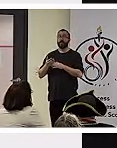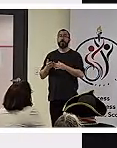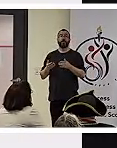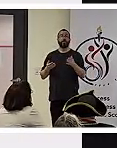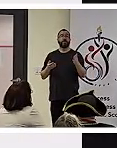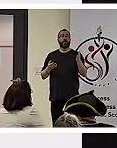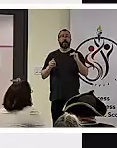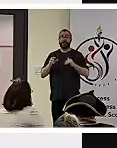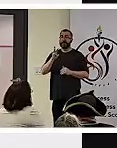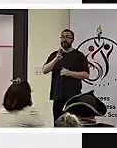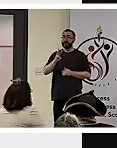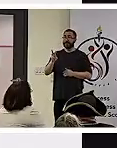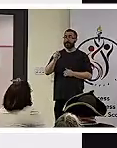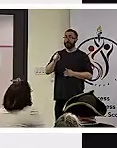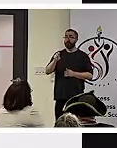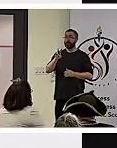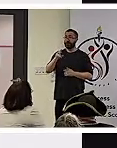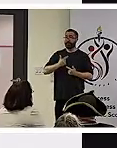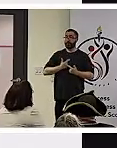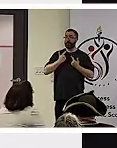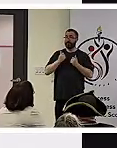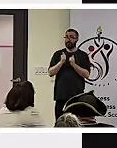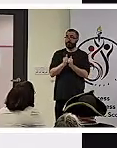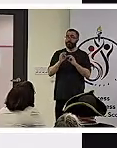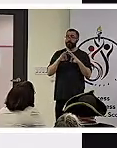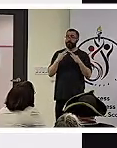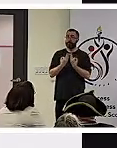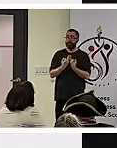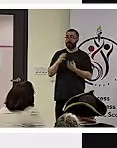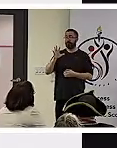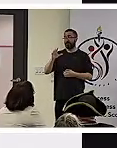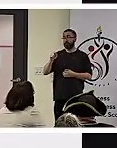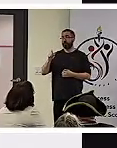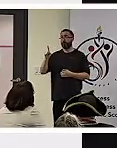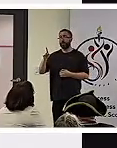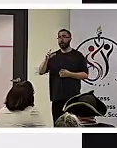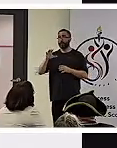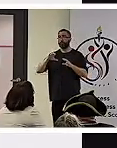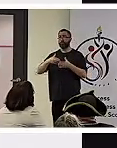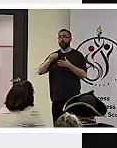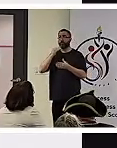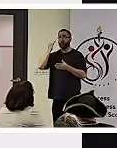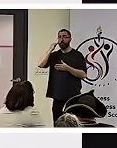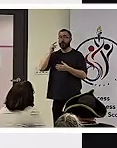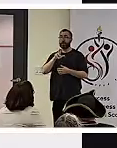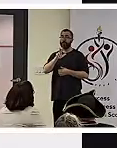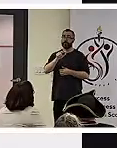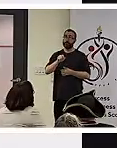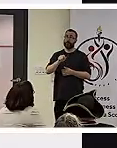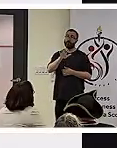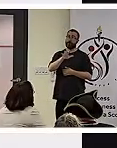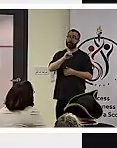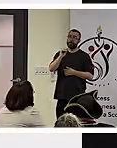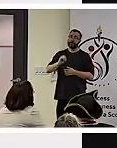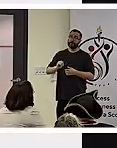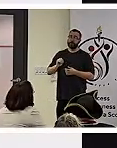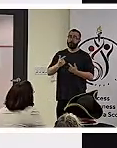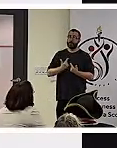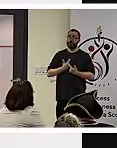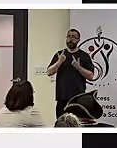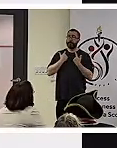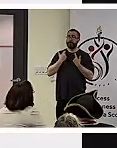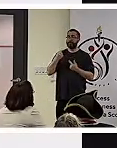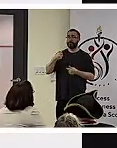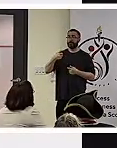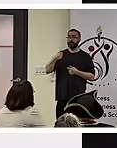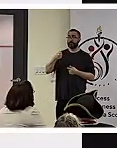66.7% live with families, another 5.1% live in group homes, and we have 3.5% of people live in the